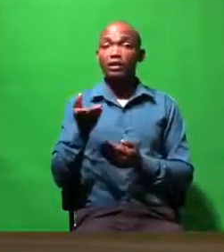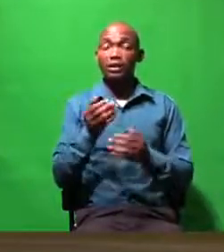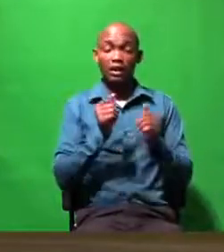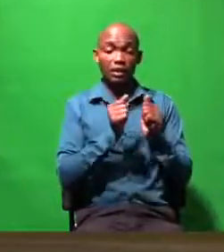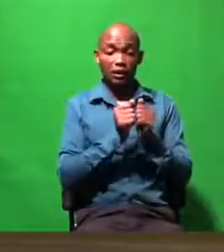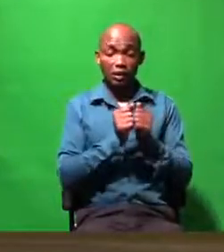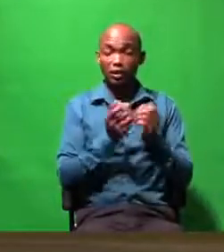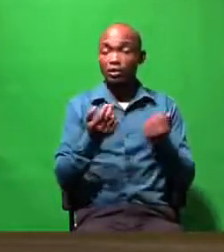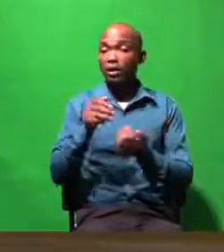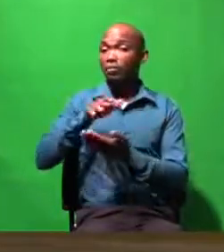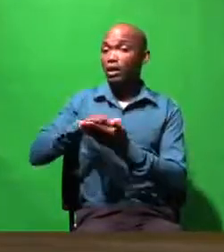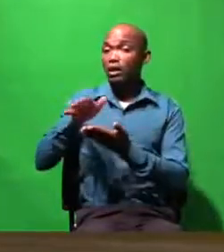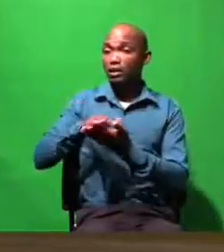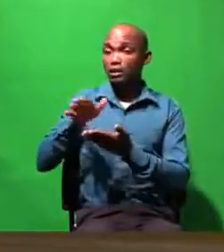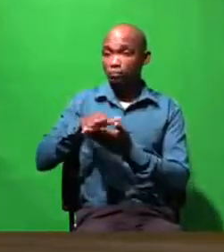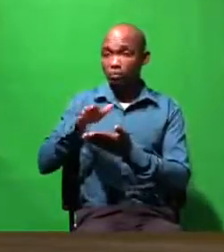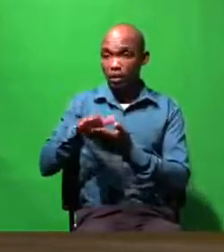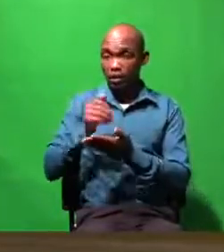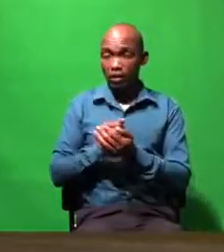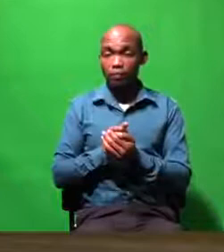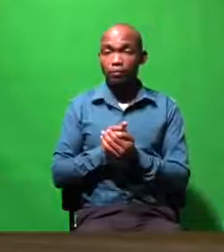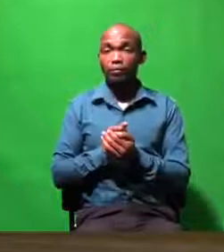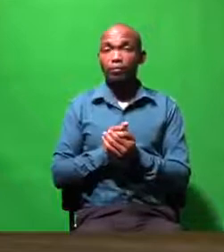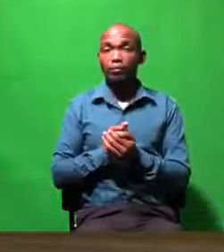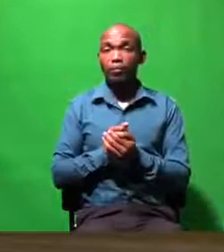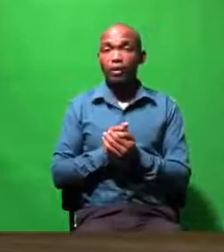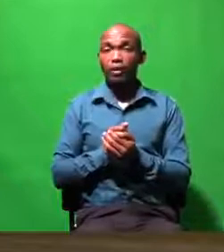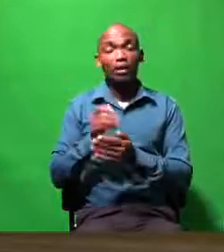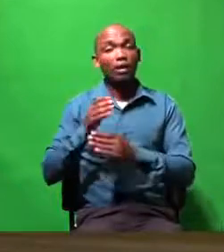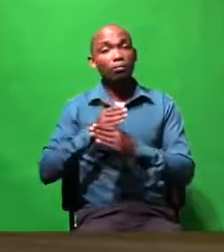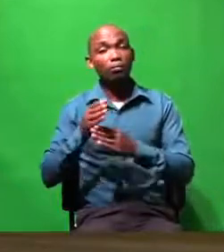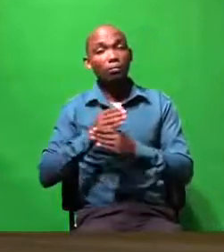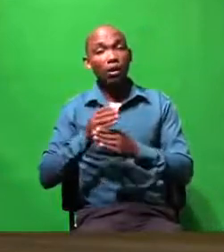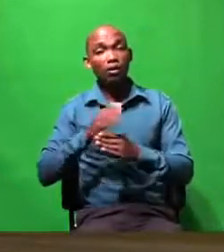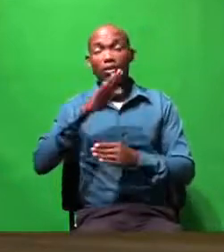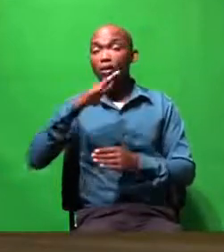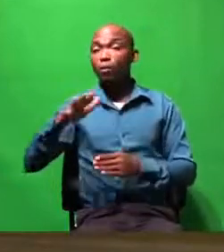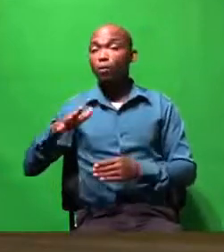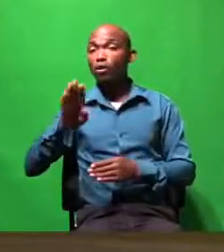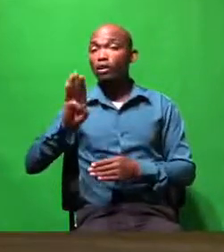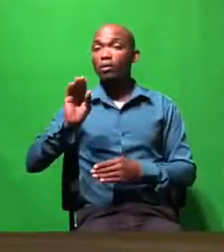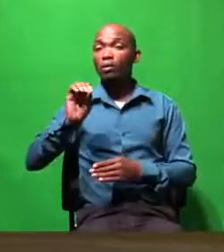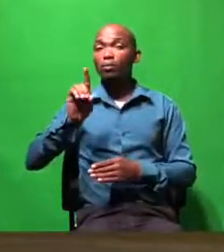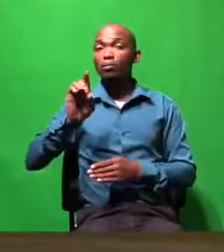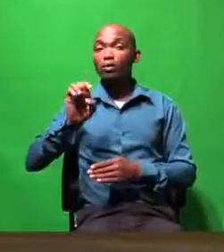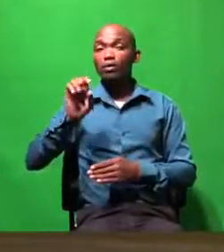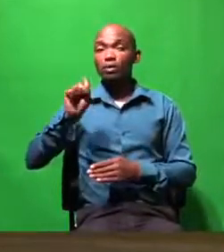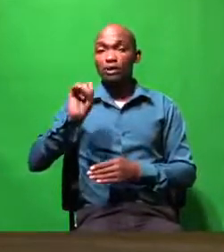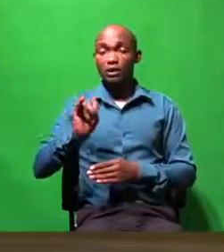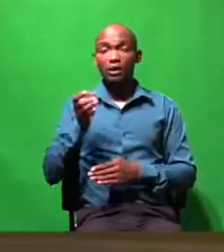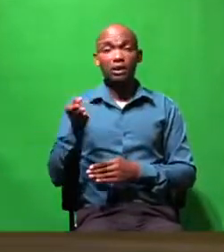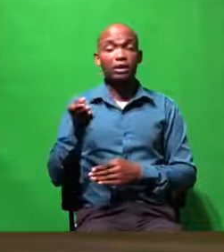can be explaining the about the water bodies. We can say this is an